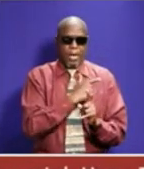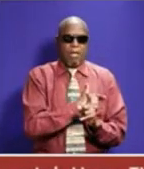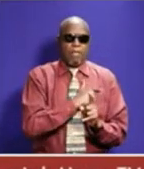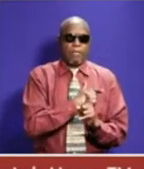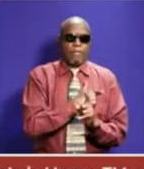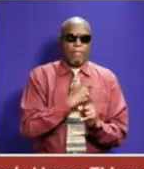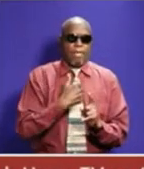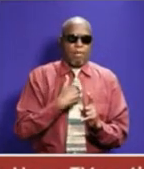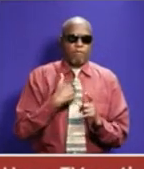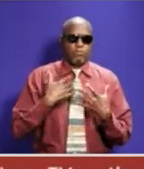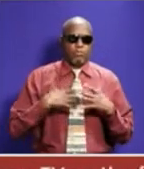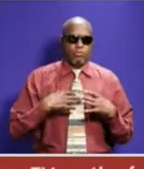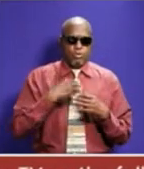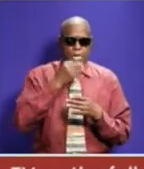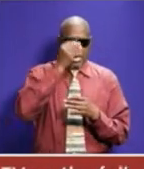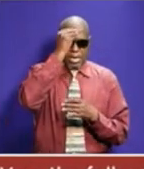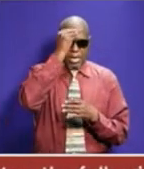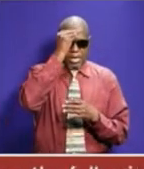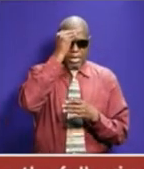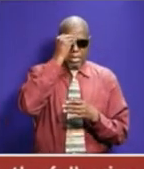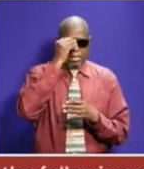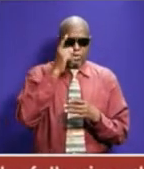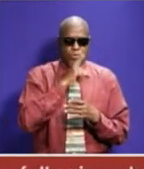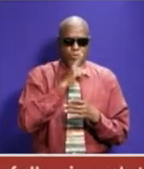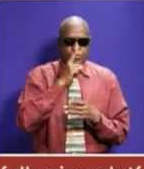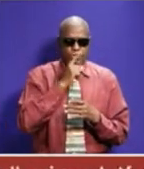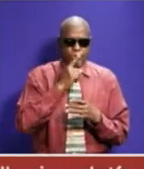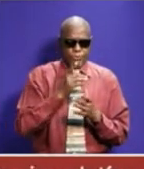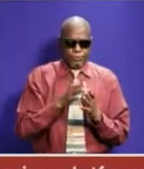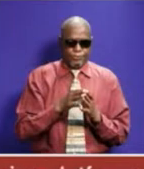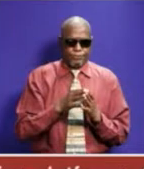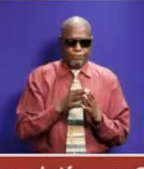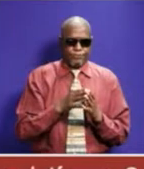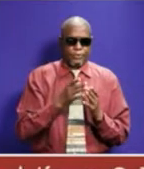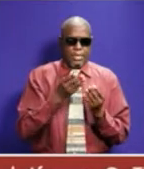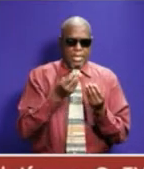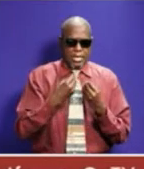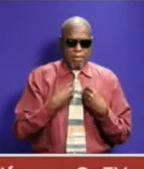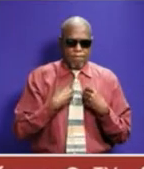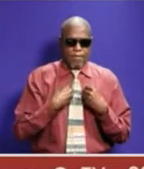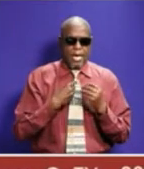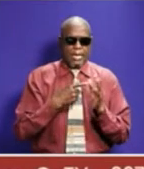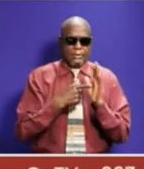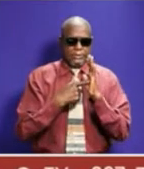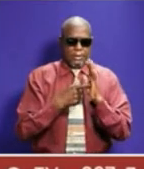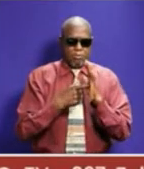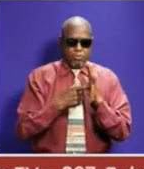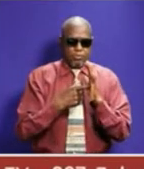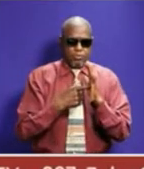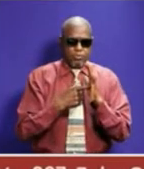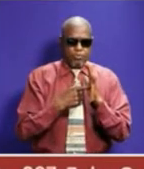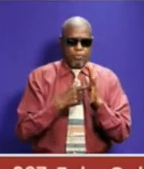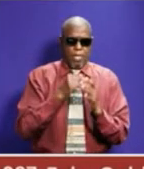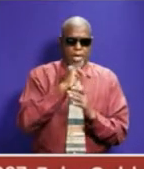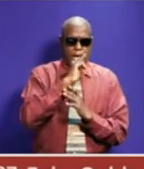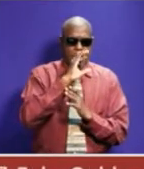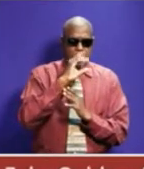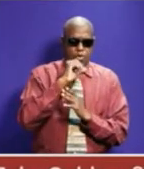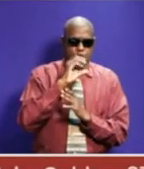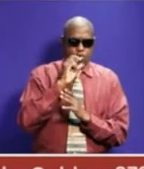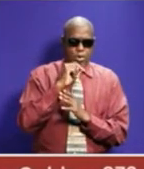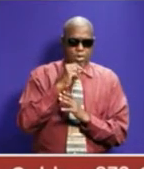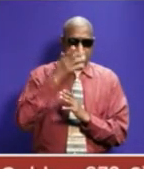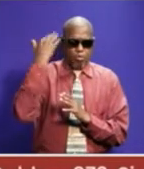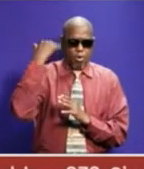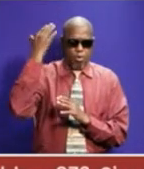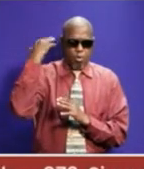we have people who are learned, we have elite people. And he gave me an example of an icon that we used to watch back